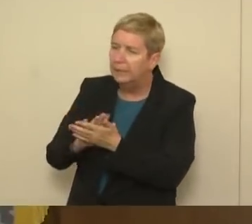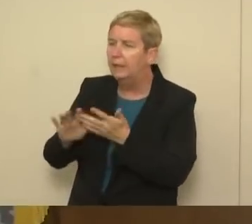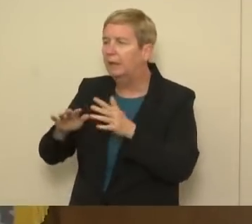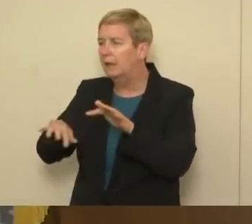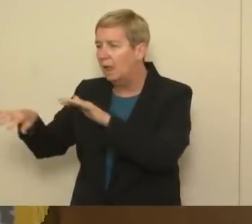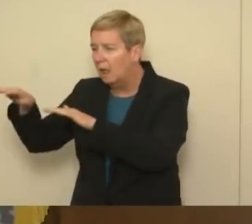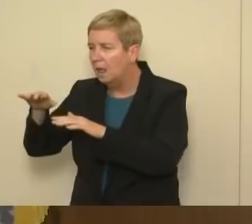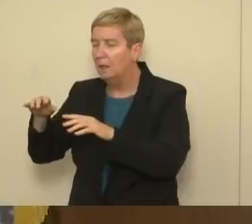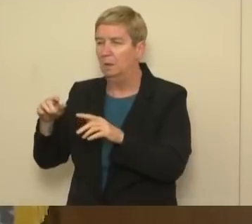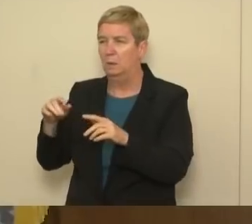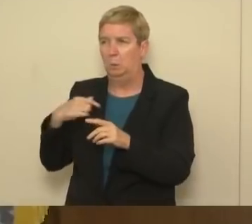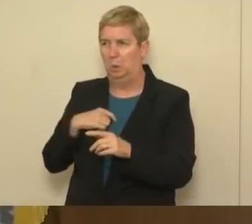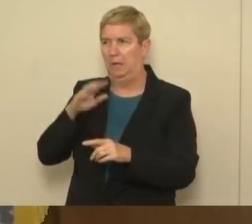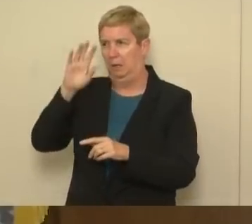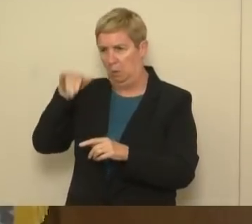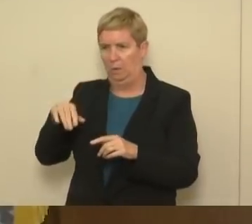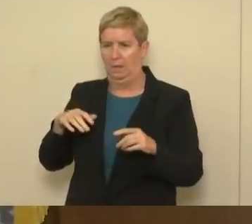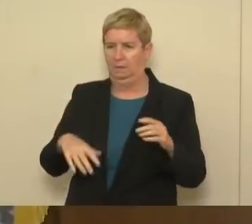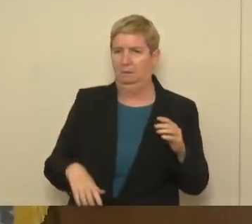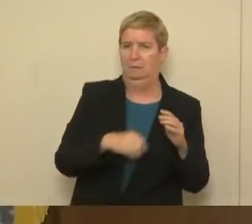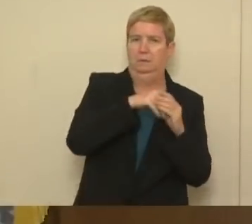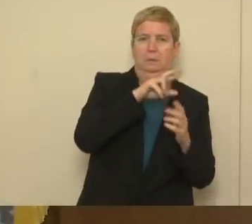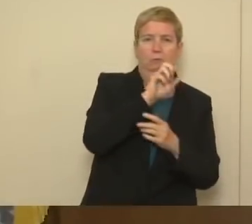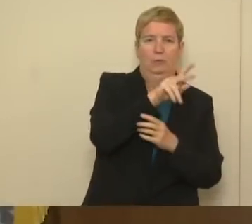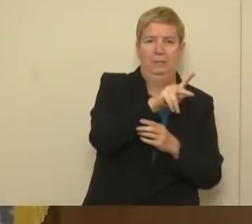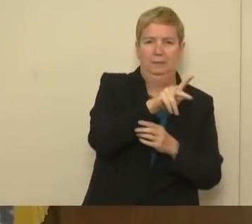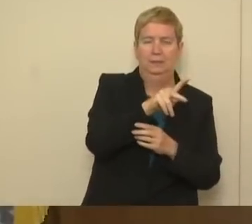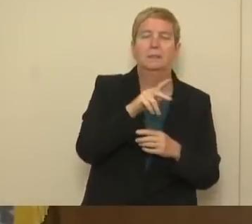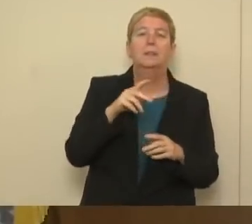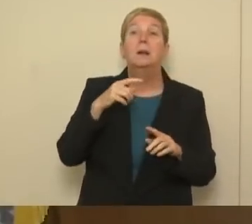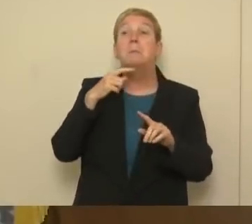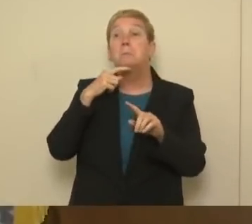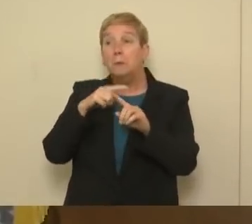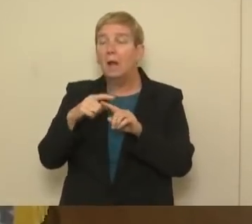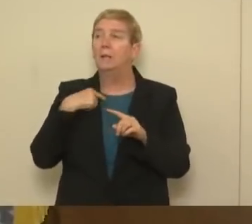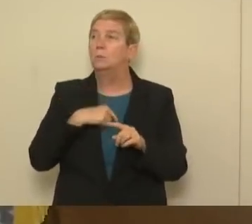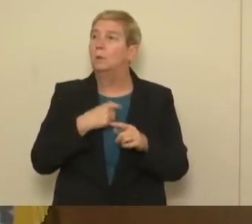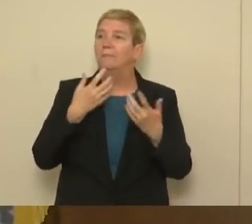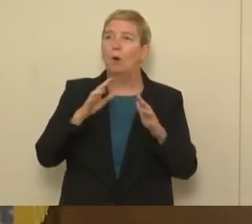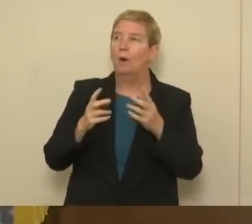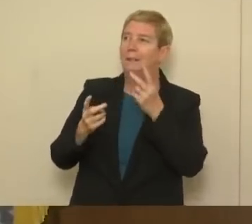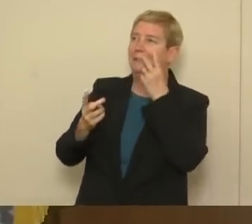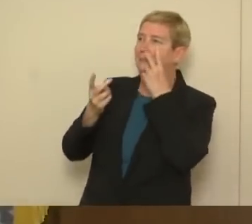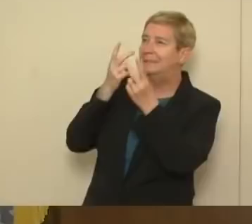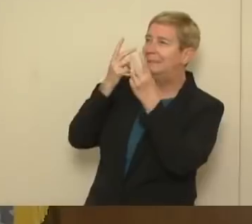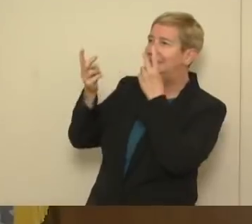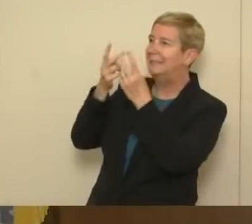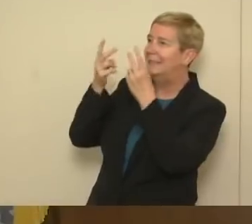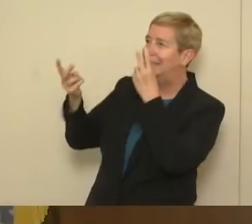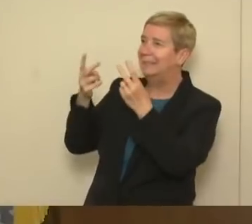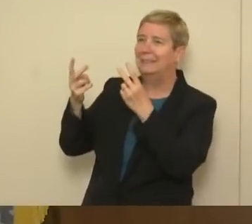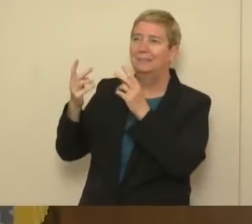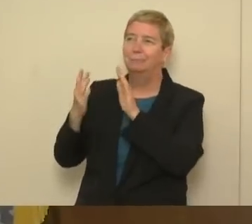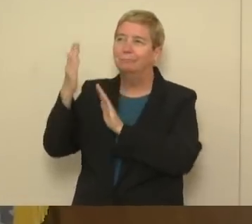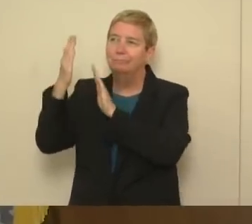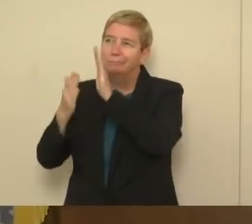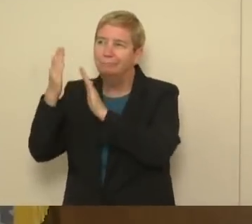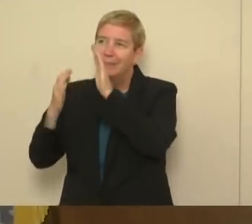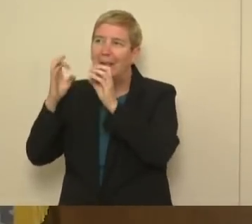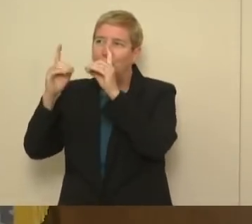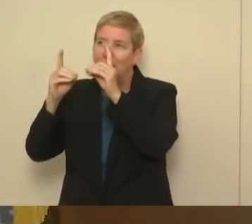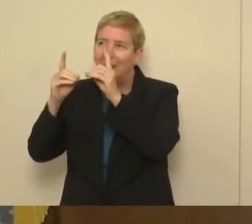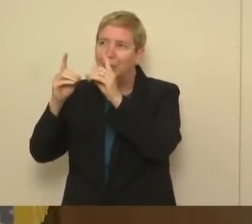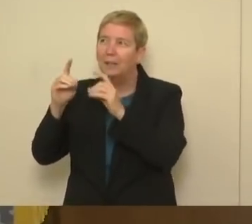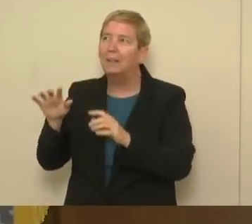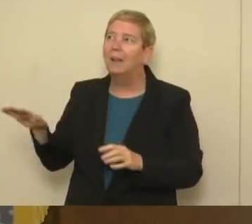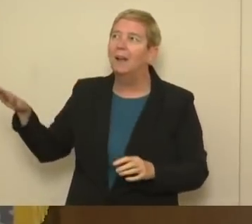the fact that so far we are seeing large-scale problems with back-to-school in-person education, not just